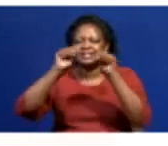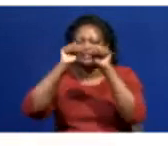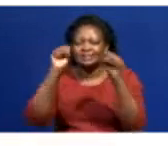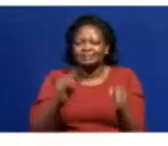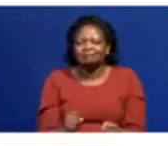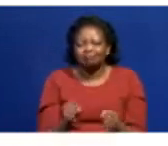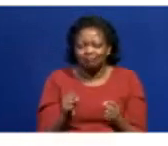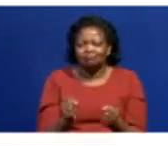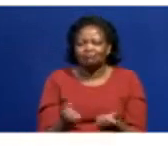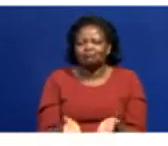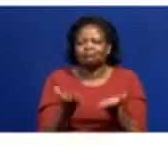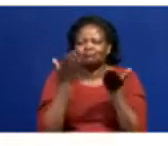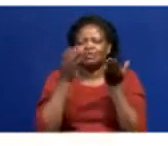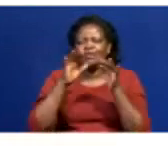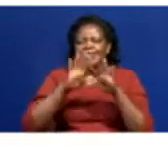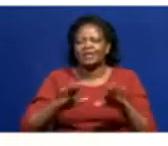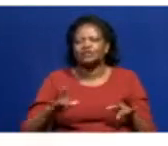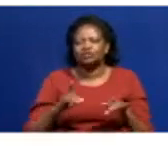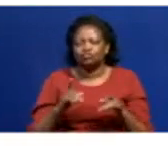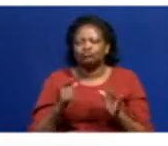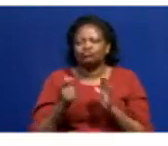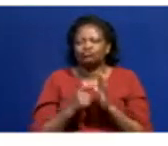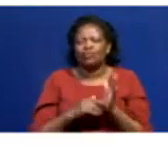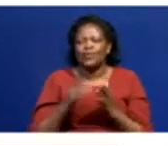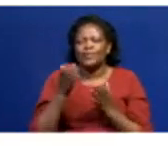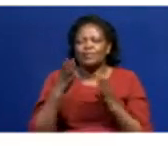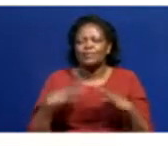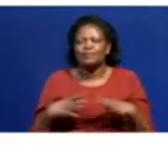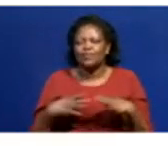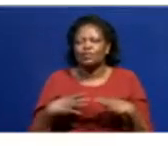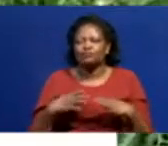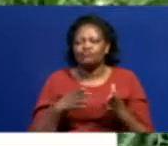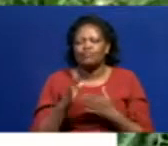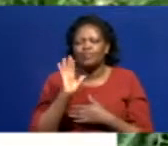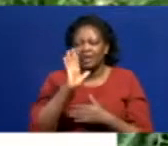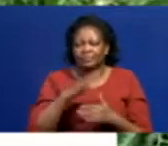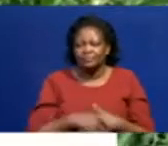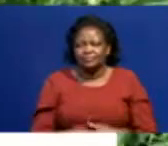upgrades and aggressive marketing to enlist more traders on its platform.